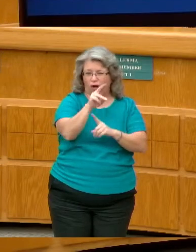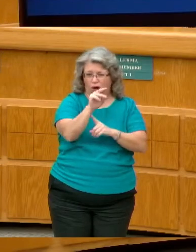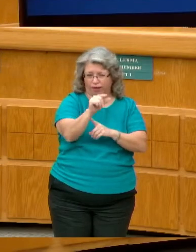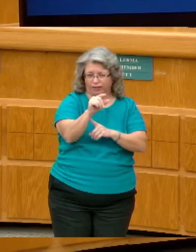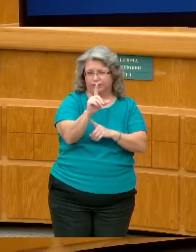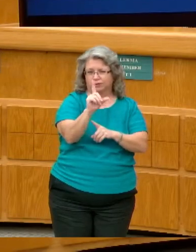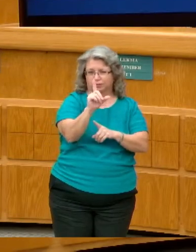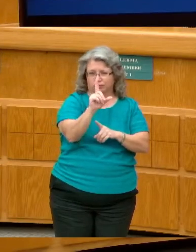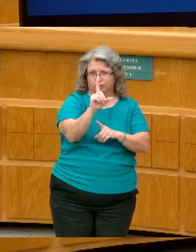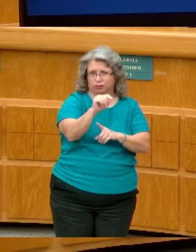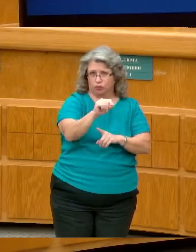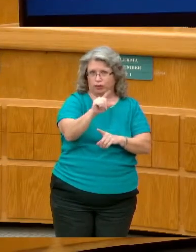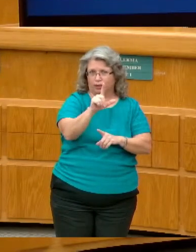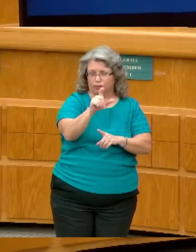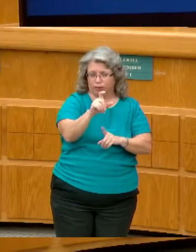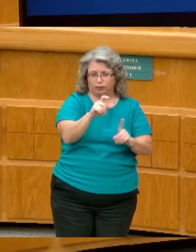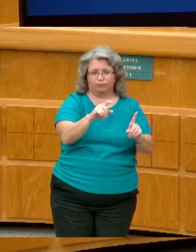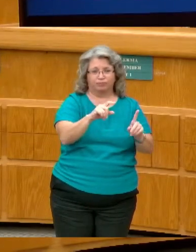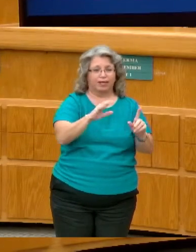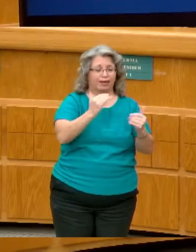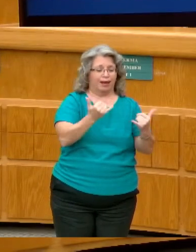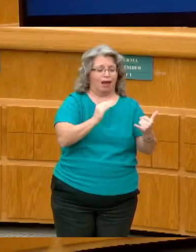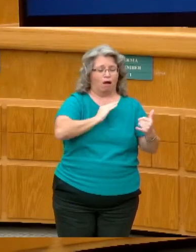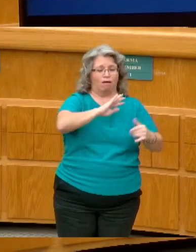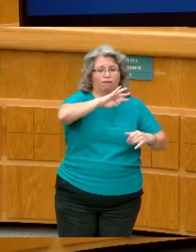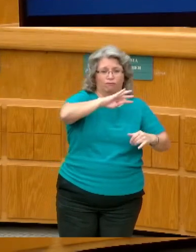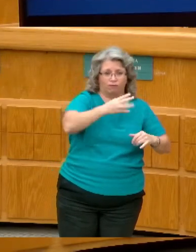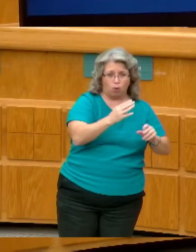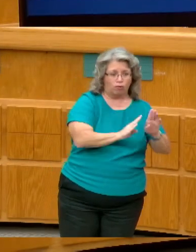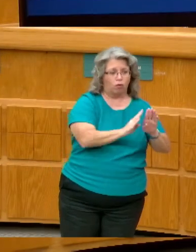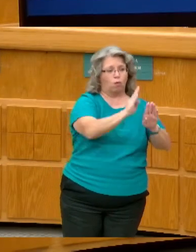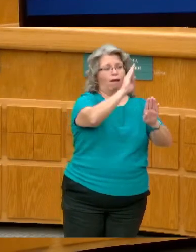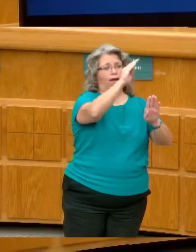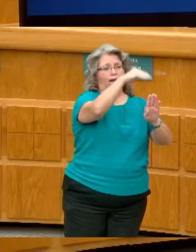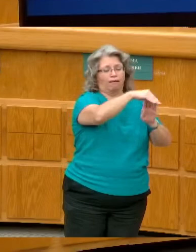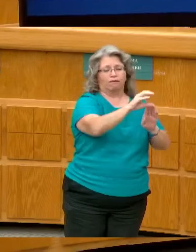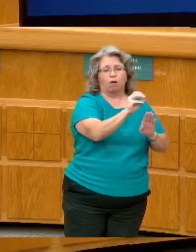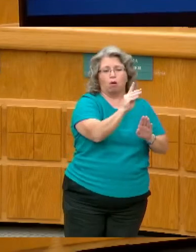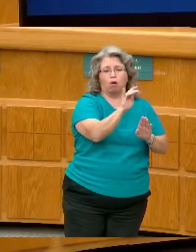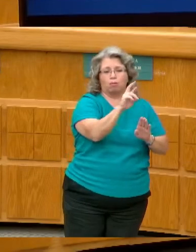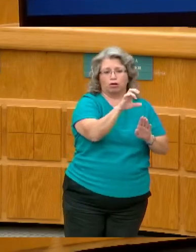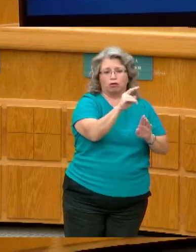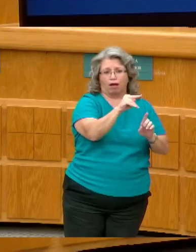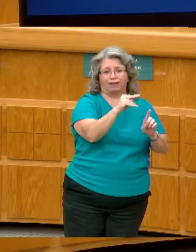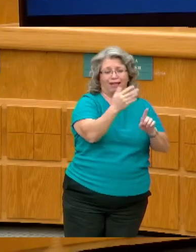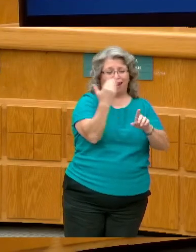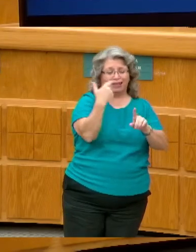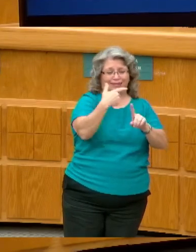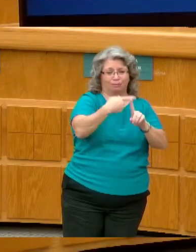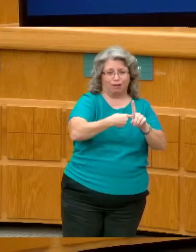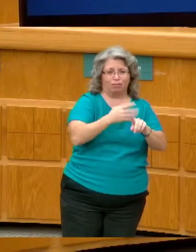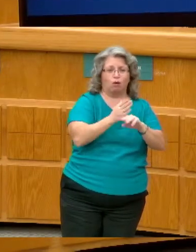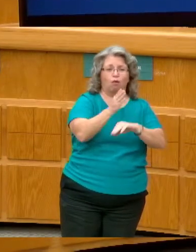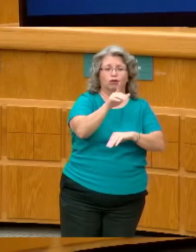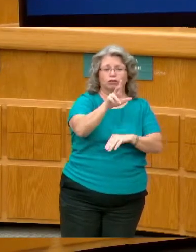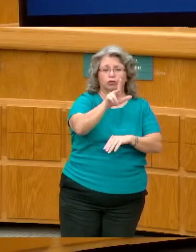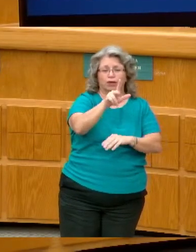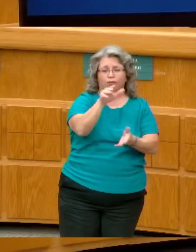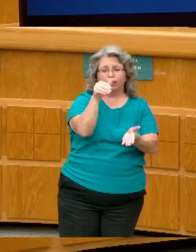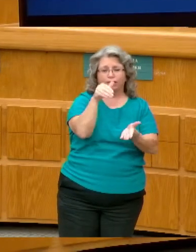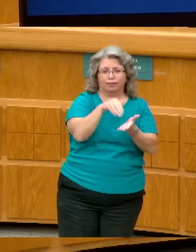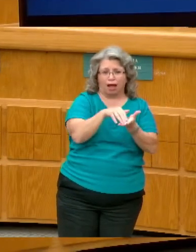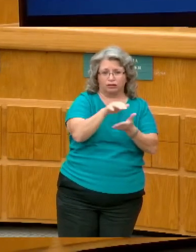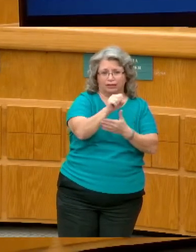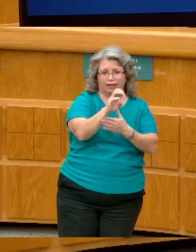recent fourth wave was the Omicron variant, and we had last month over 23,000 COVID cases just